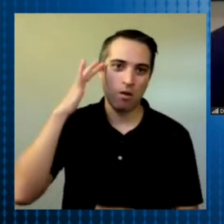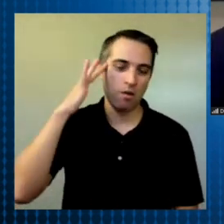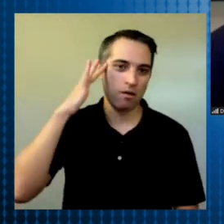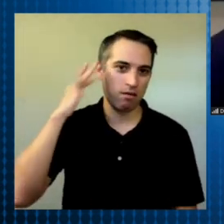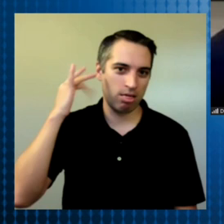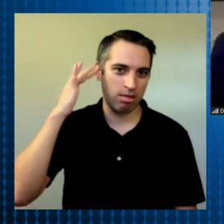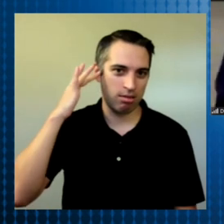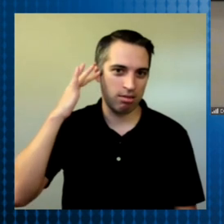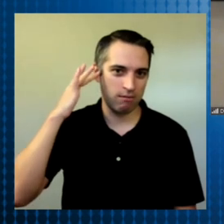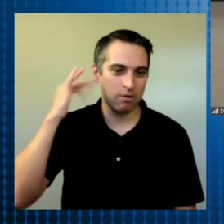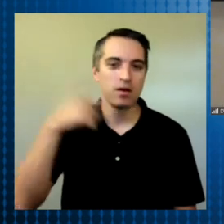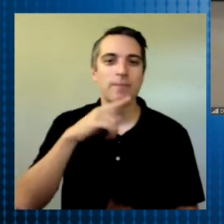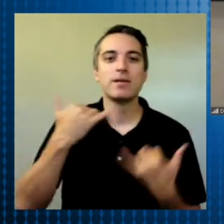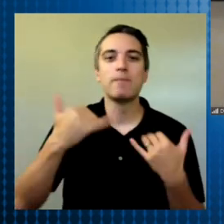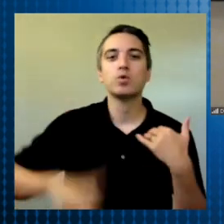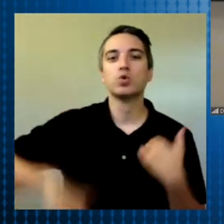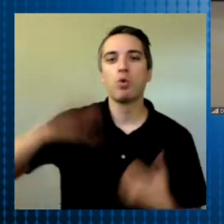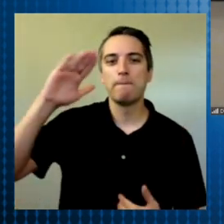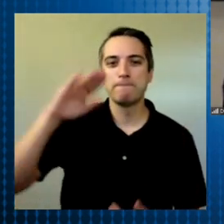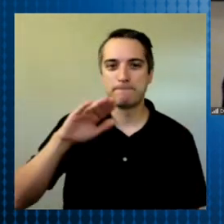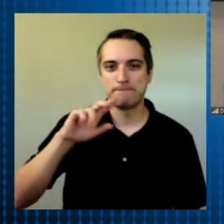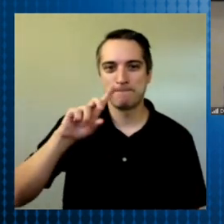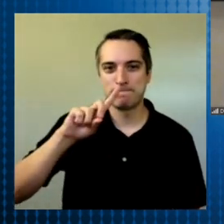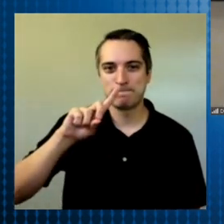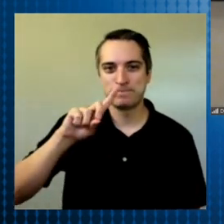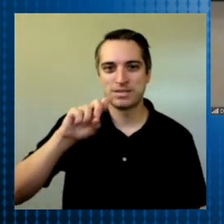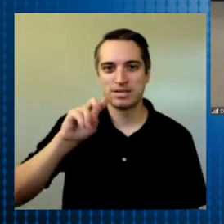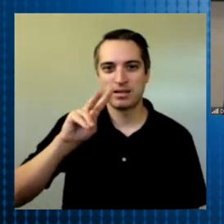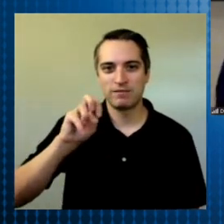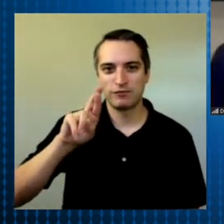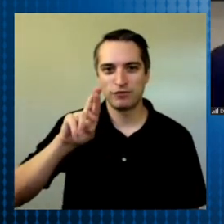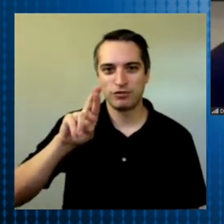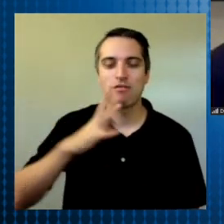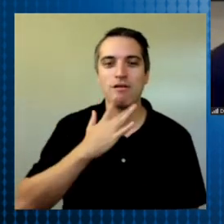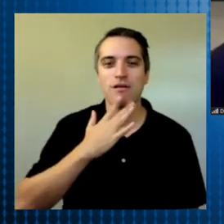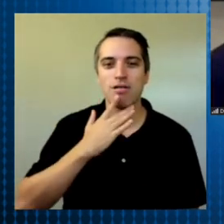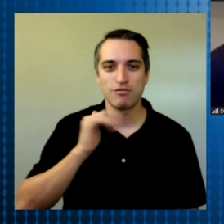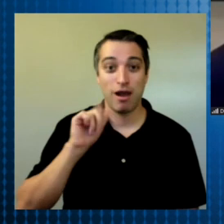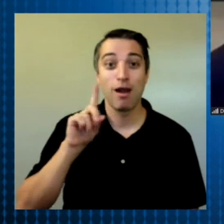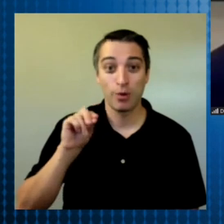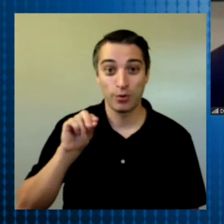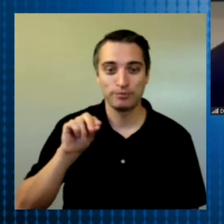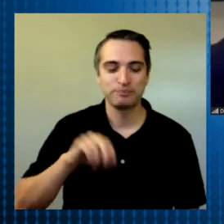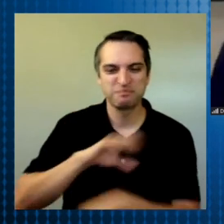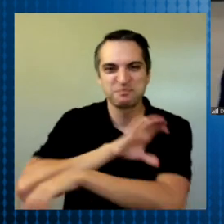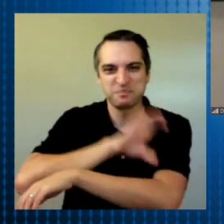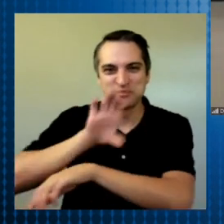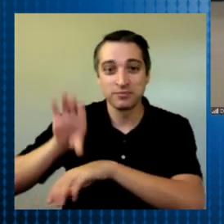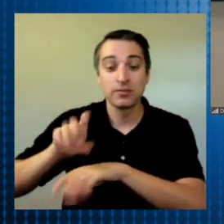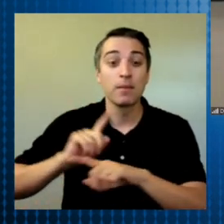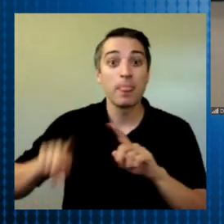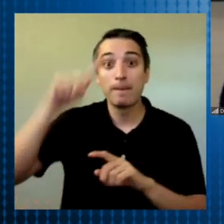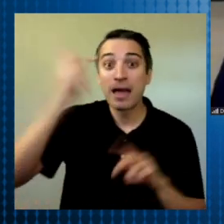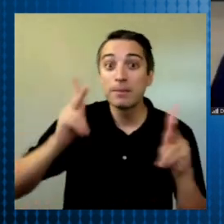Denver, Colorado, in the 1950s and 1960s, he grew up. But the Black folk in Denver